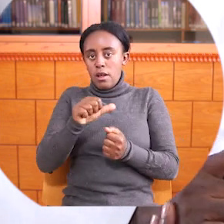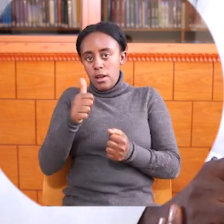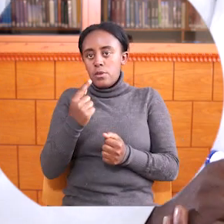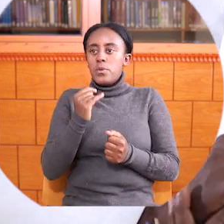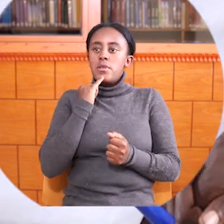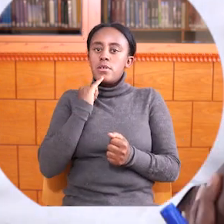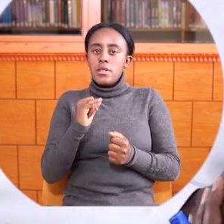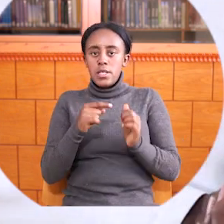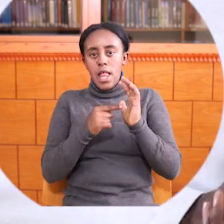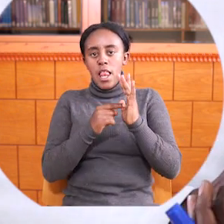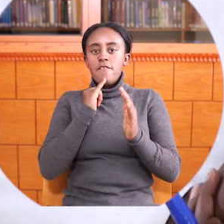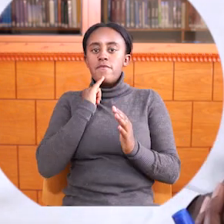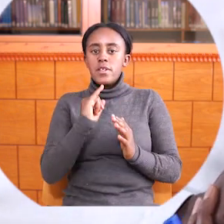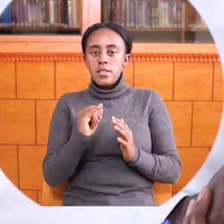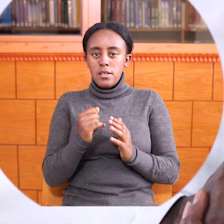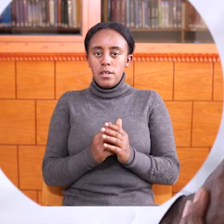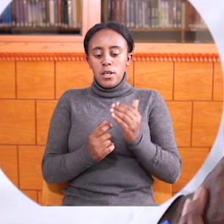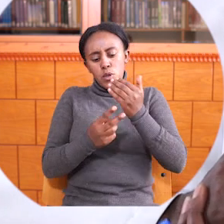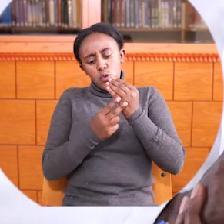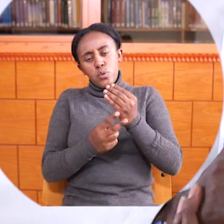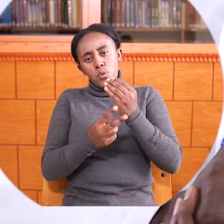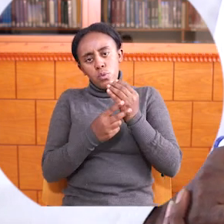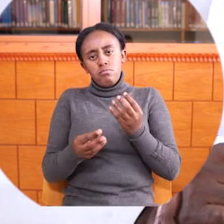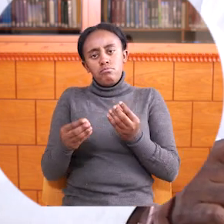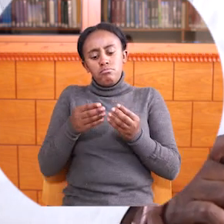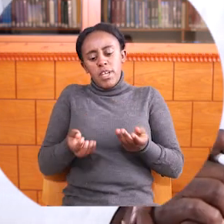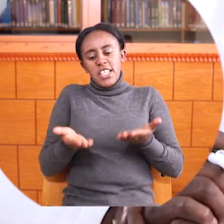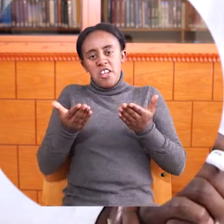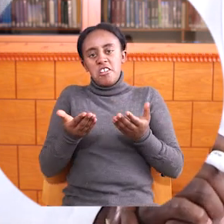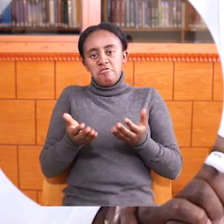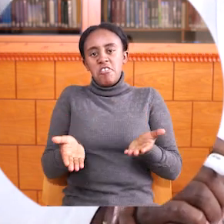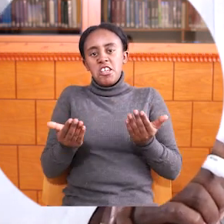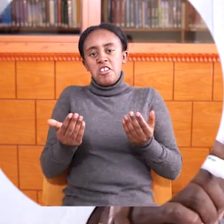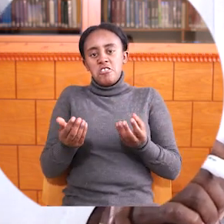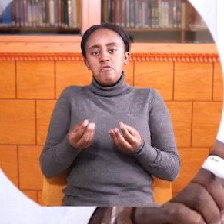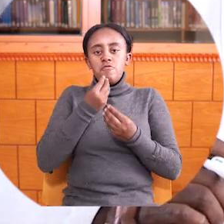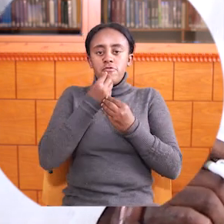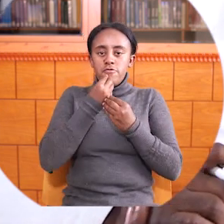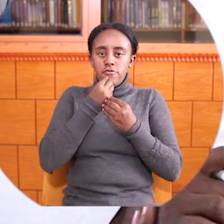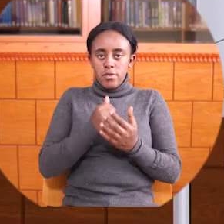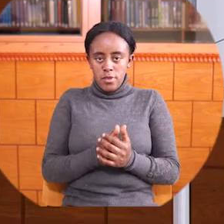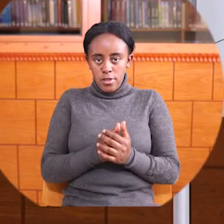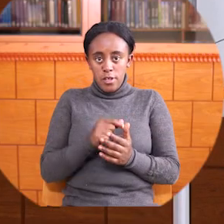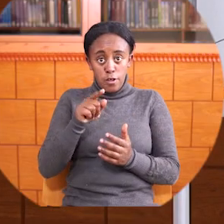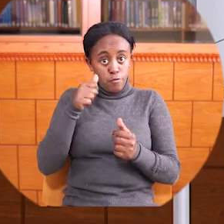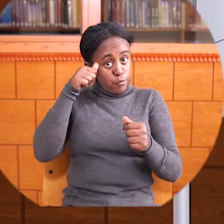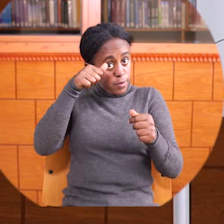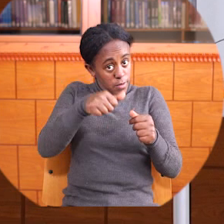is leaf is a storing excess food, used for storing excess food. If you